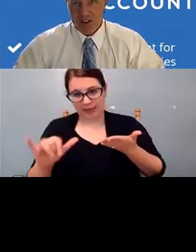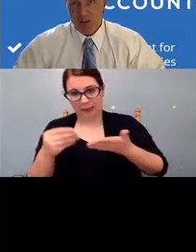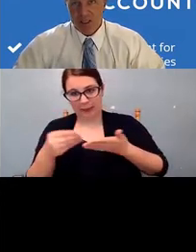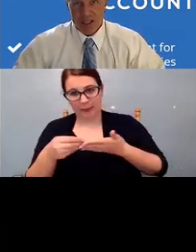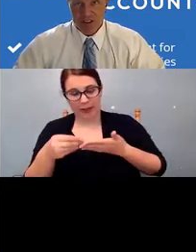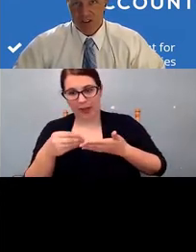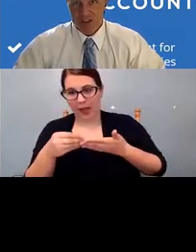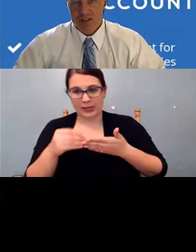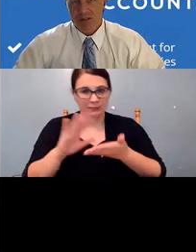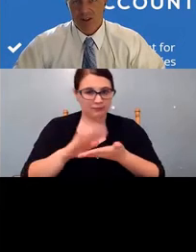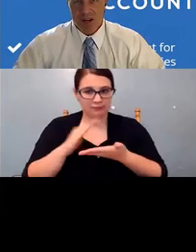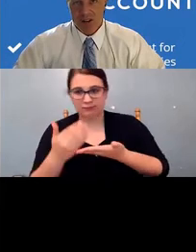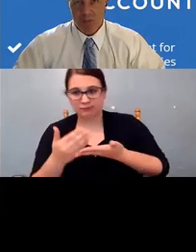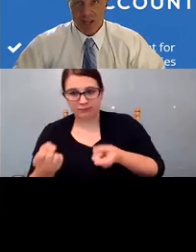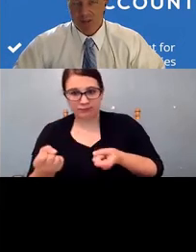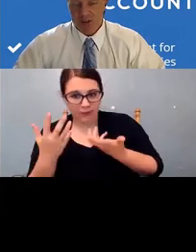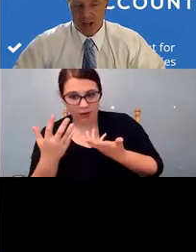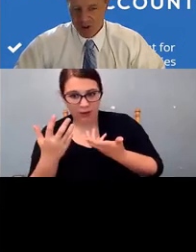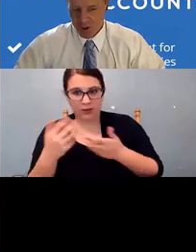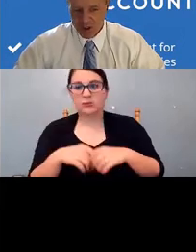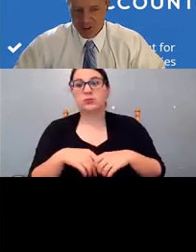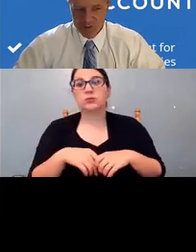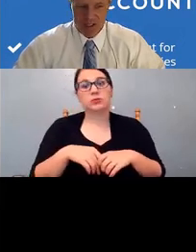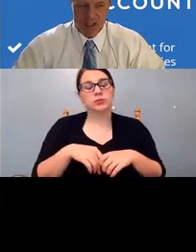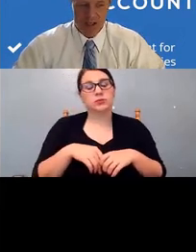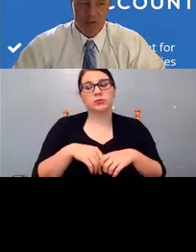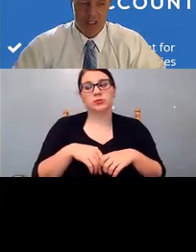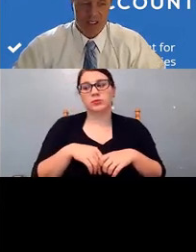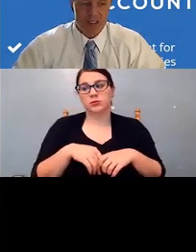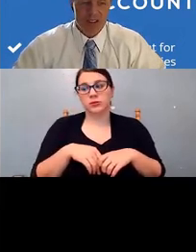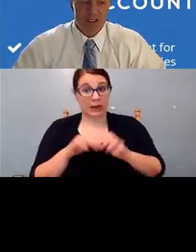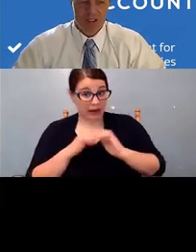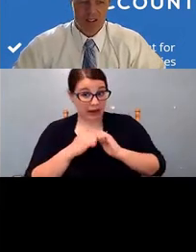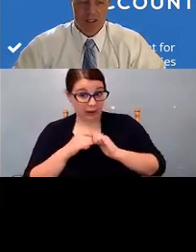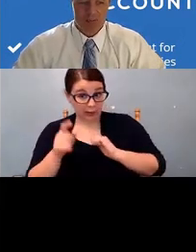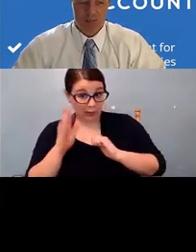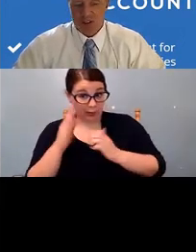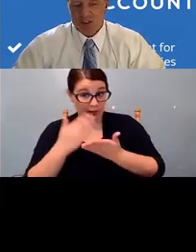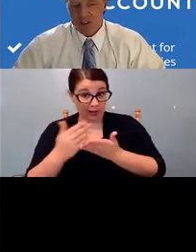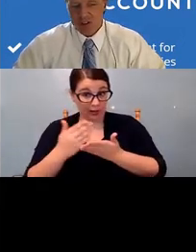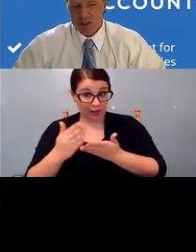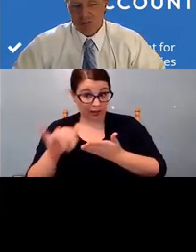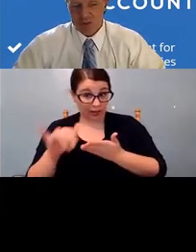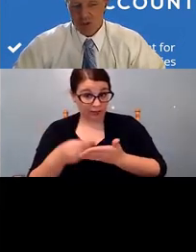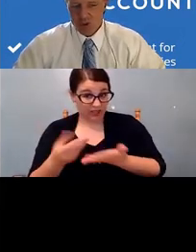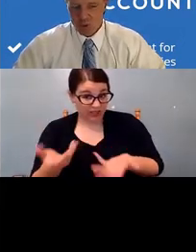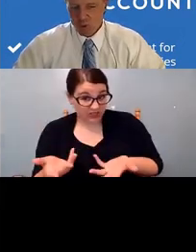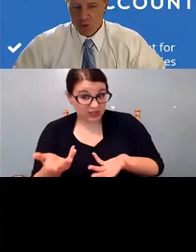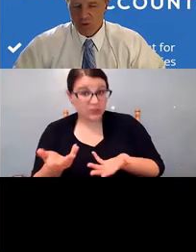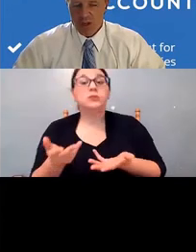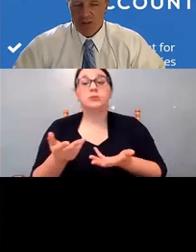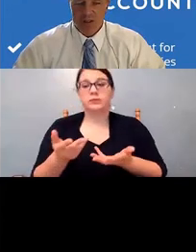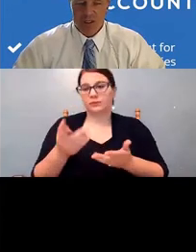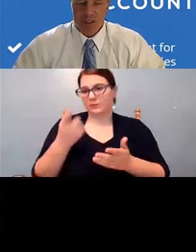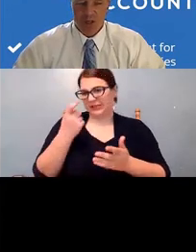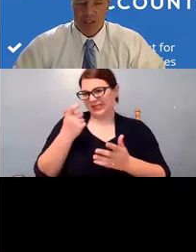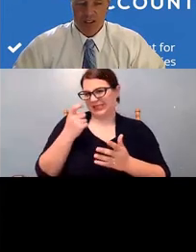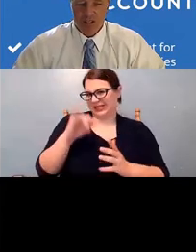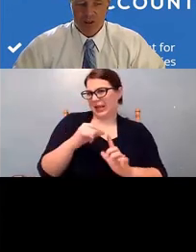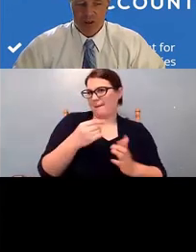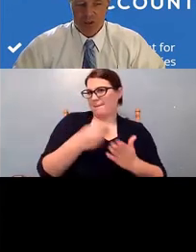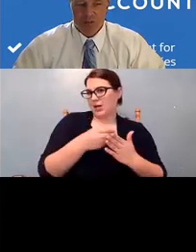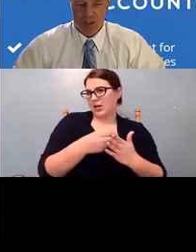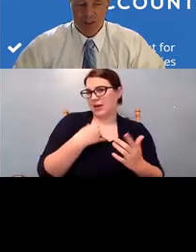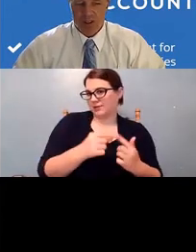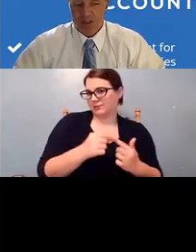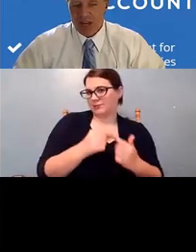and in some cases, having a plan for how you're going to spend that money, because there is some special rules around money that's